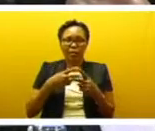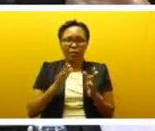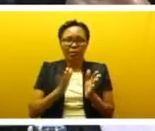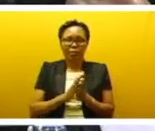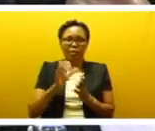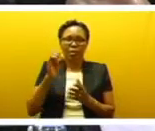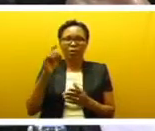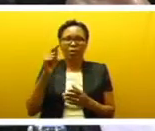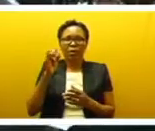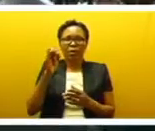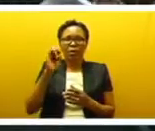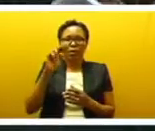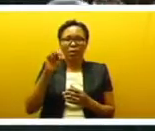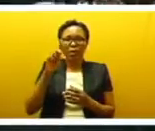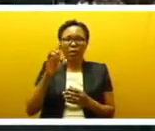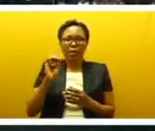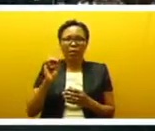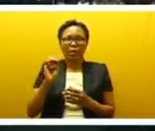Amolo.